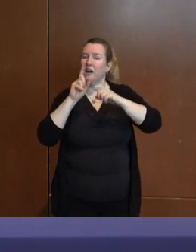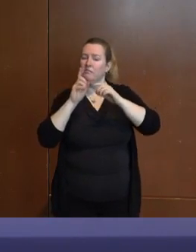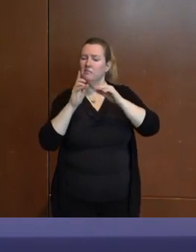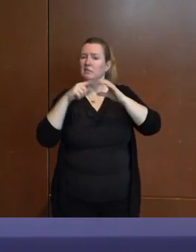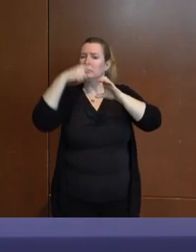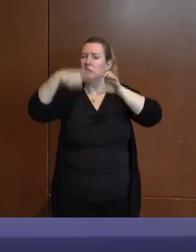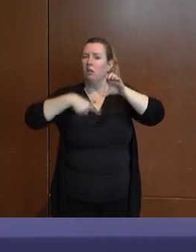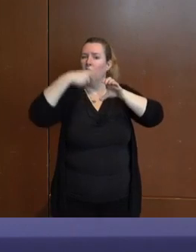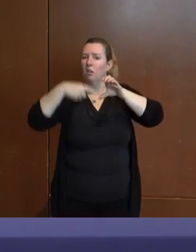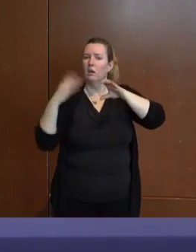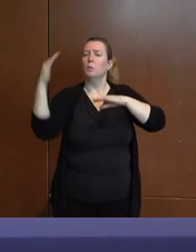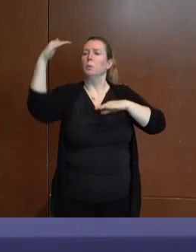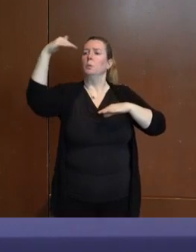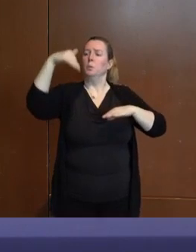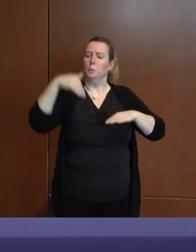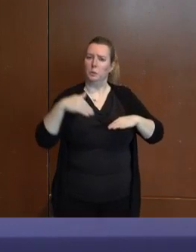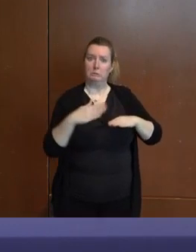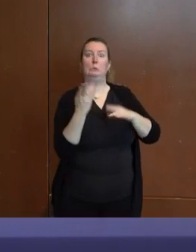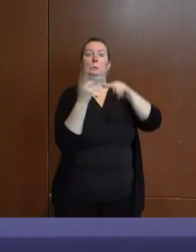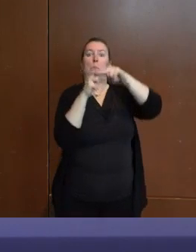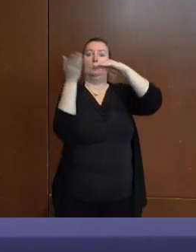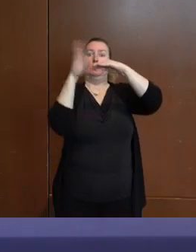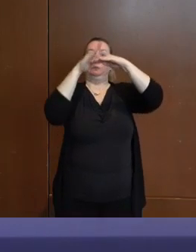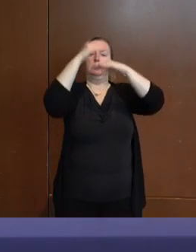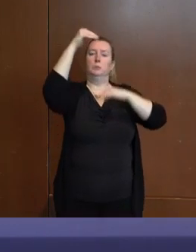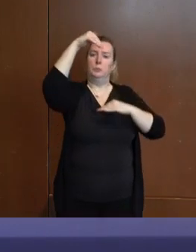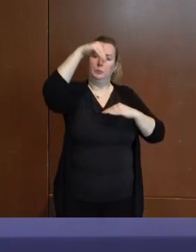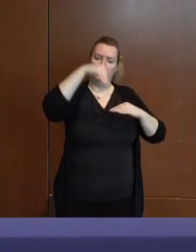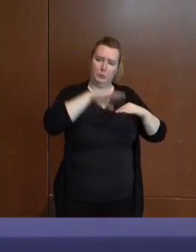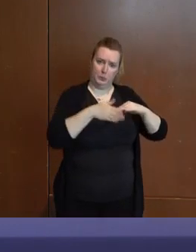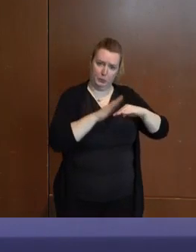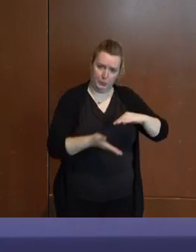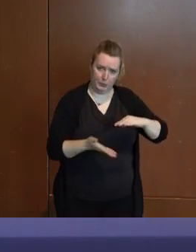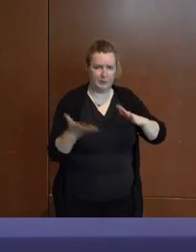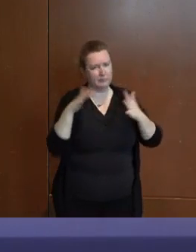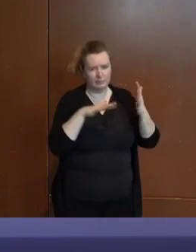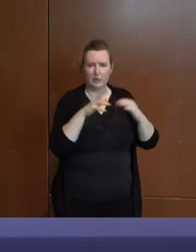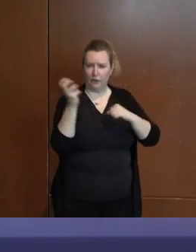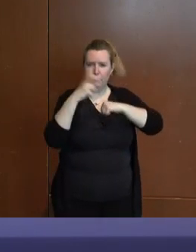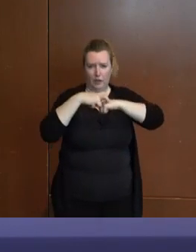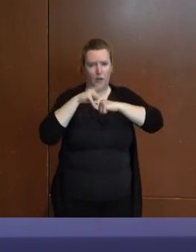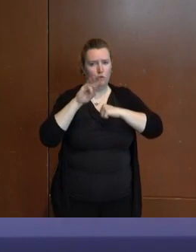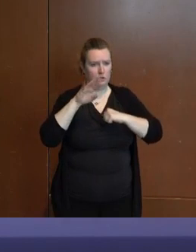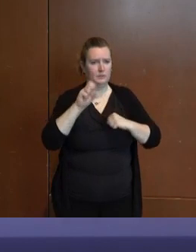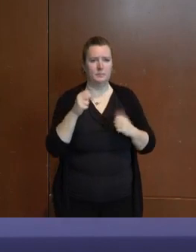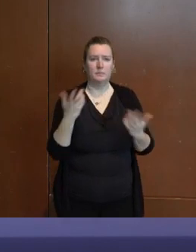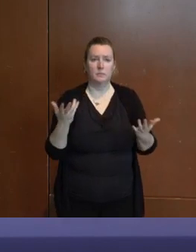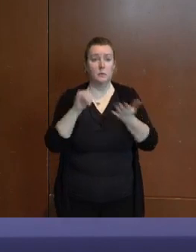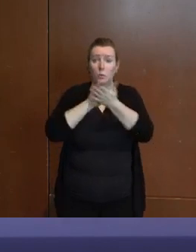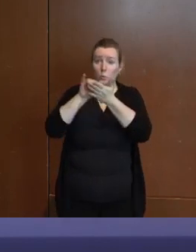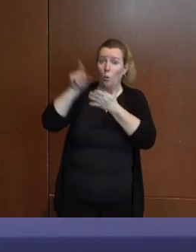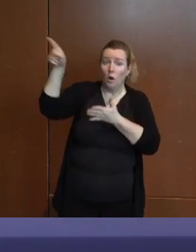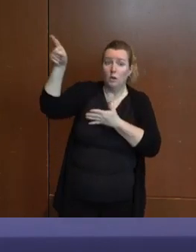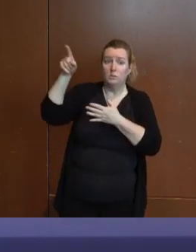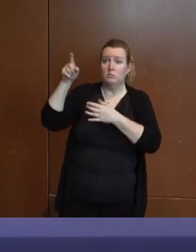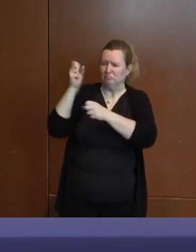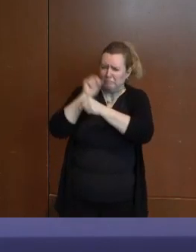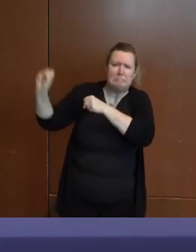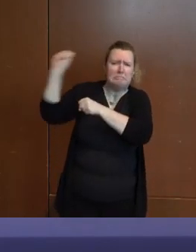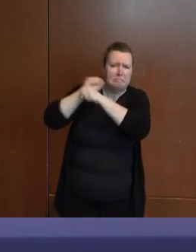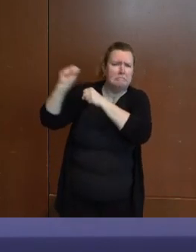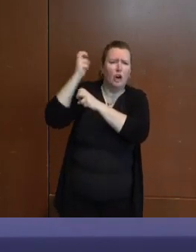lax regulations and undoing a lot of the good that we are collectively, all 9 million of us, doing together right now.